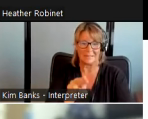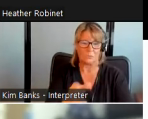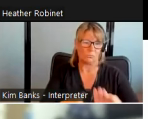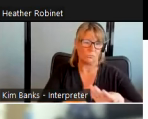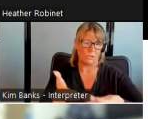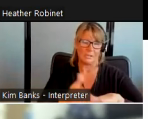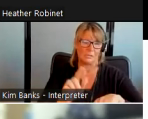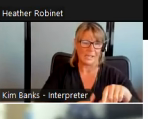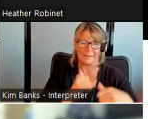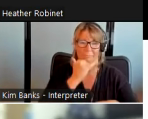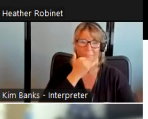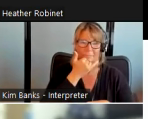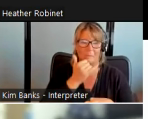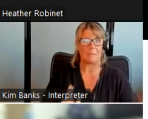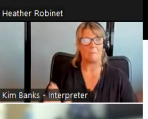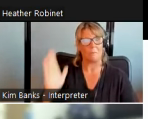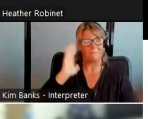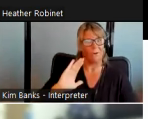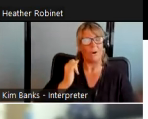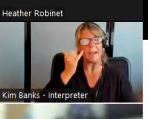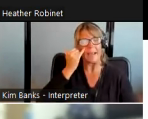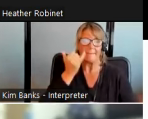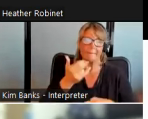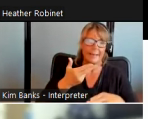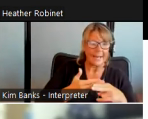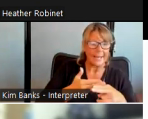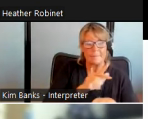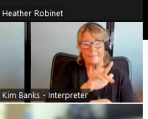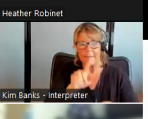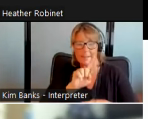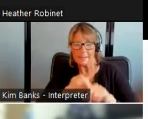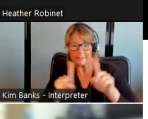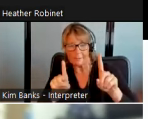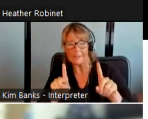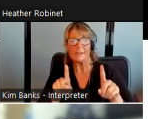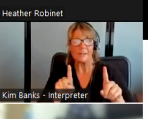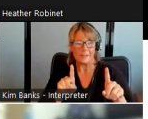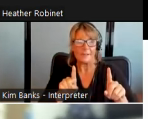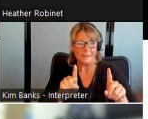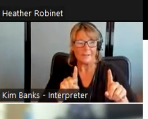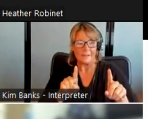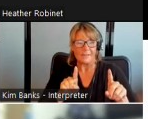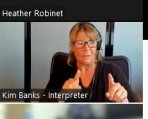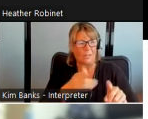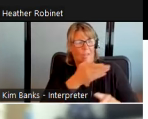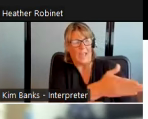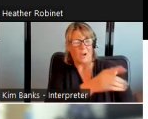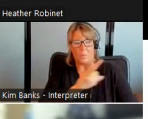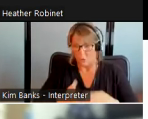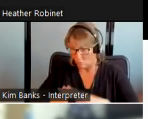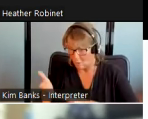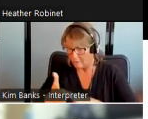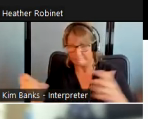but it used to be a big issue. You would have often clients in the system with different names, sometimes